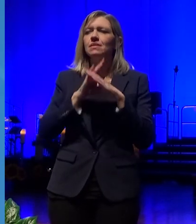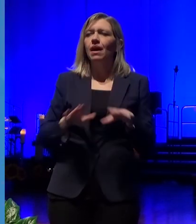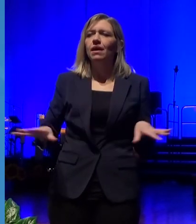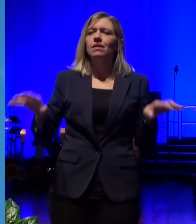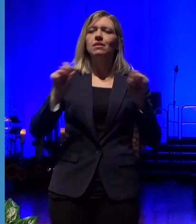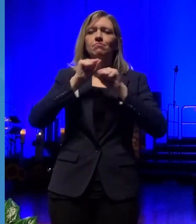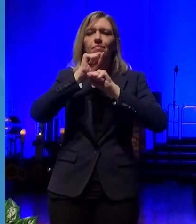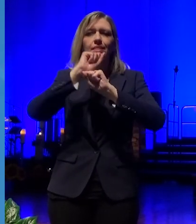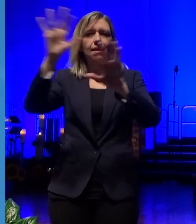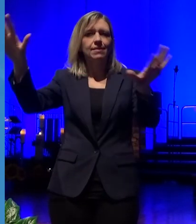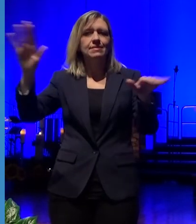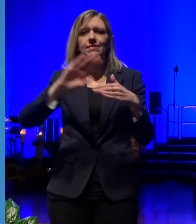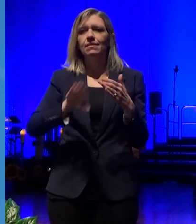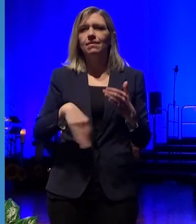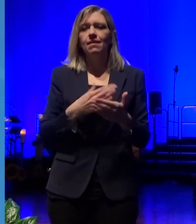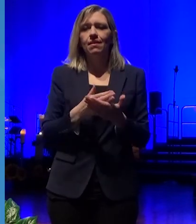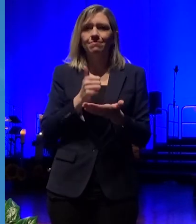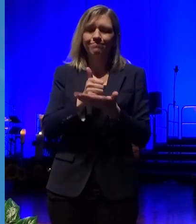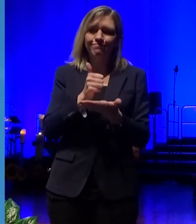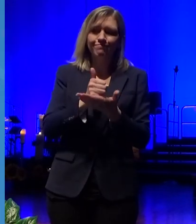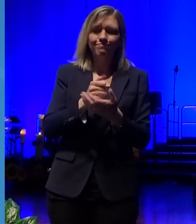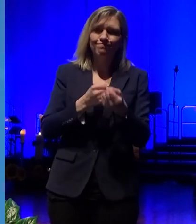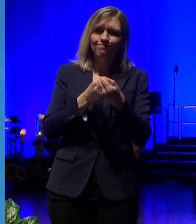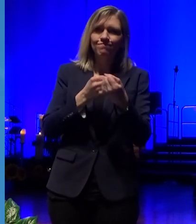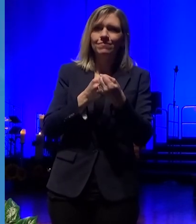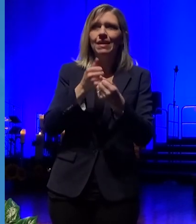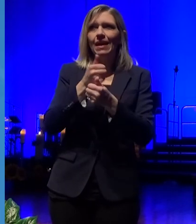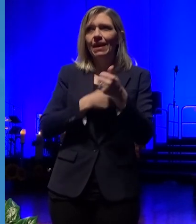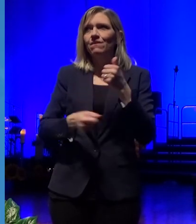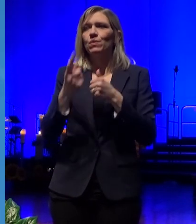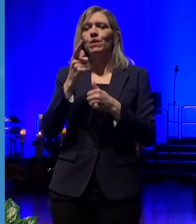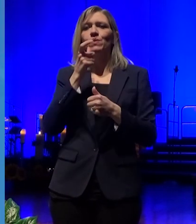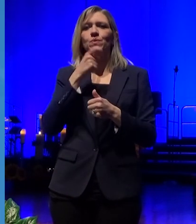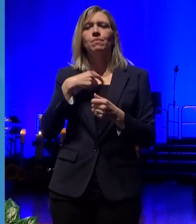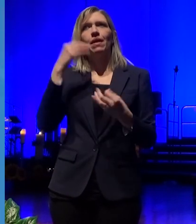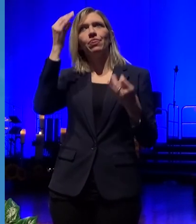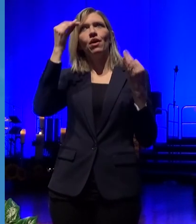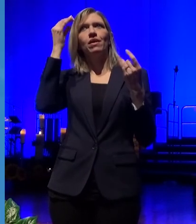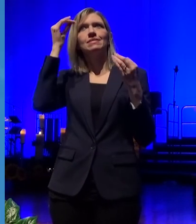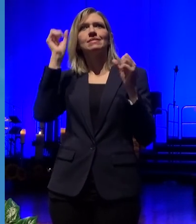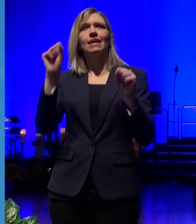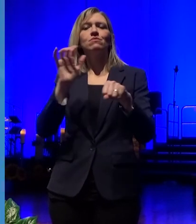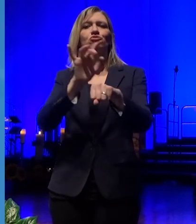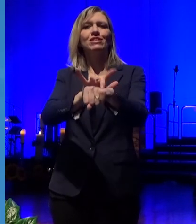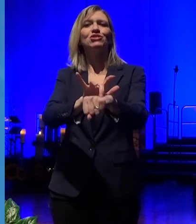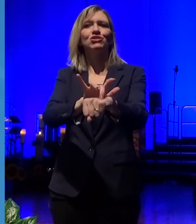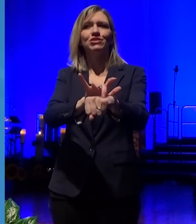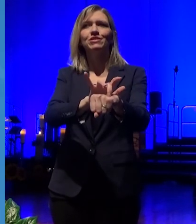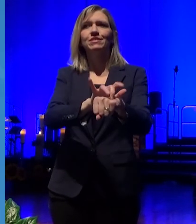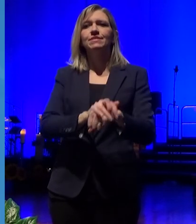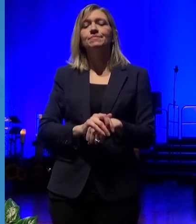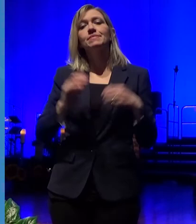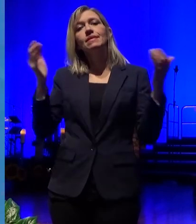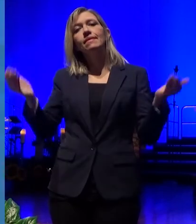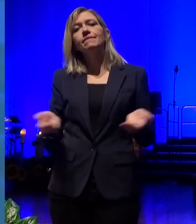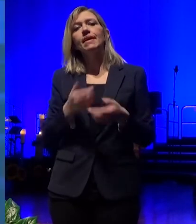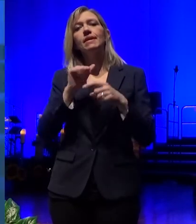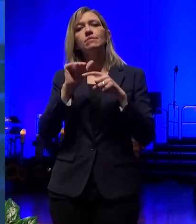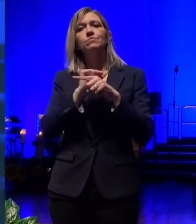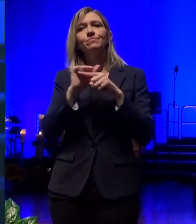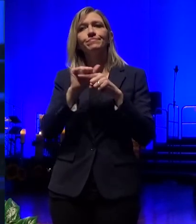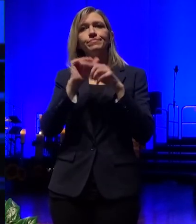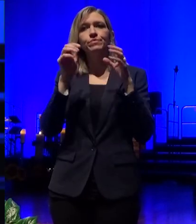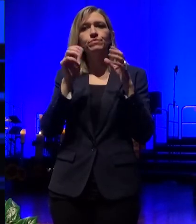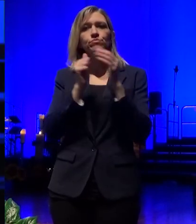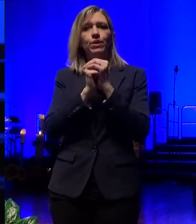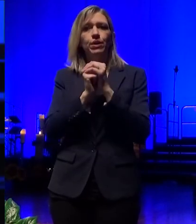blessing all and helping everyone to whom my thought reaches. And I invite our practitioner prayer partners